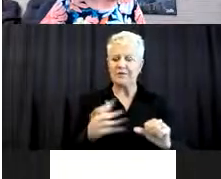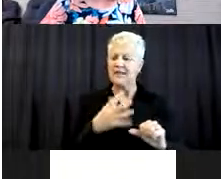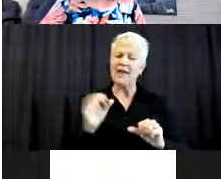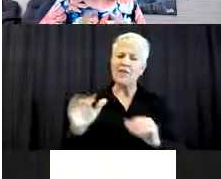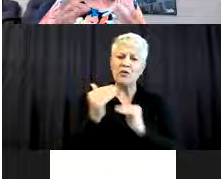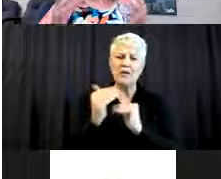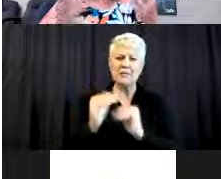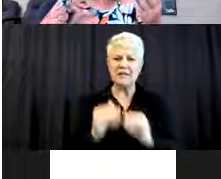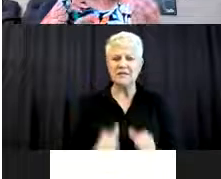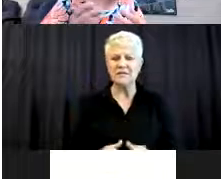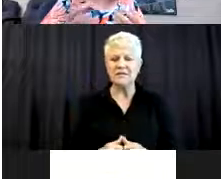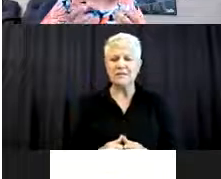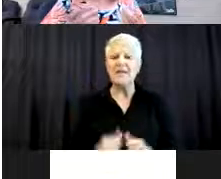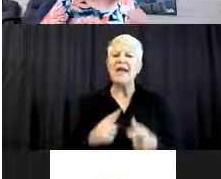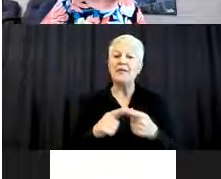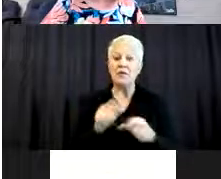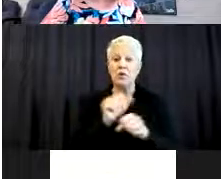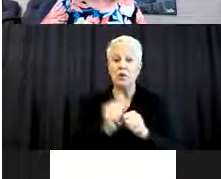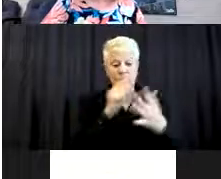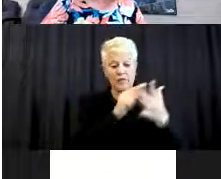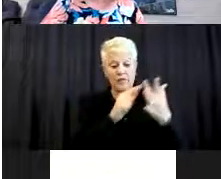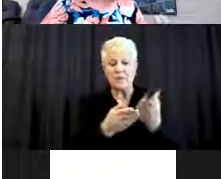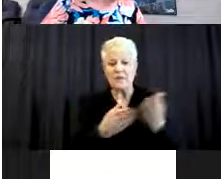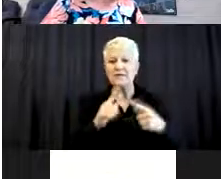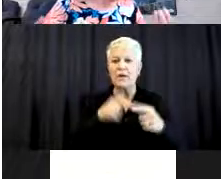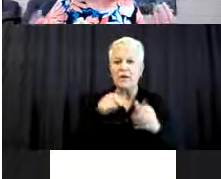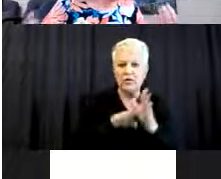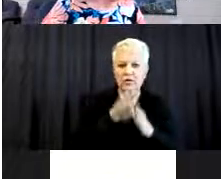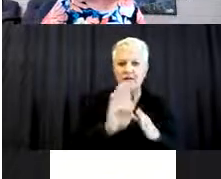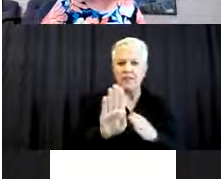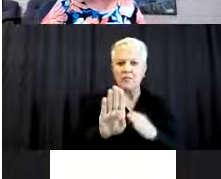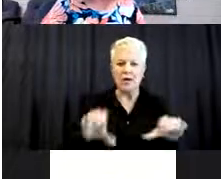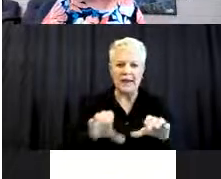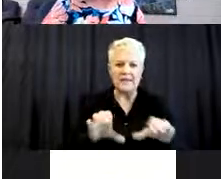limitations are, and then work with those when you are putting together your activity or